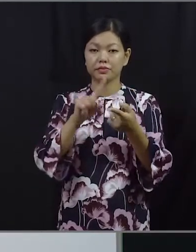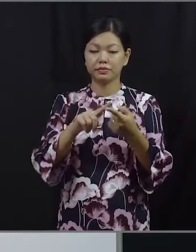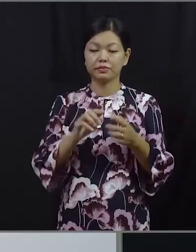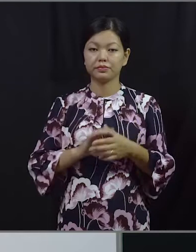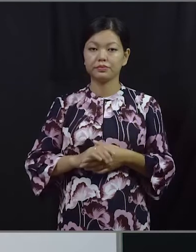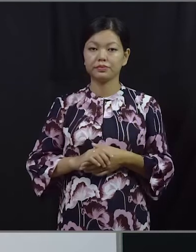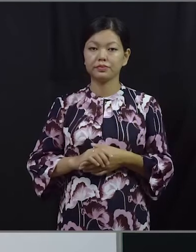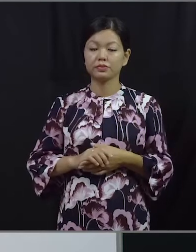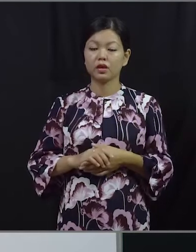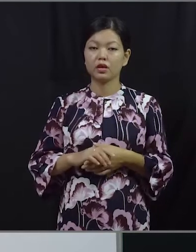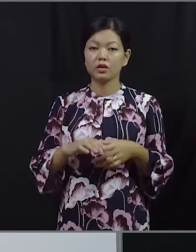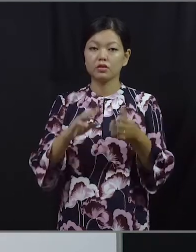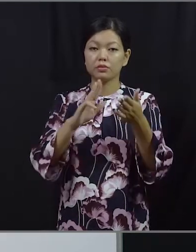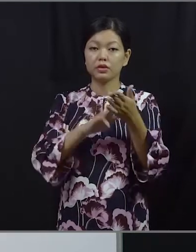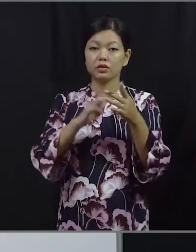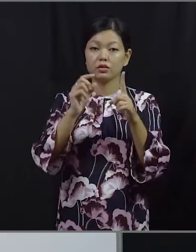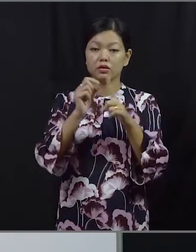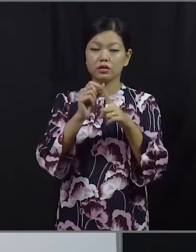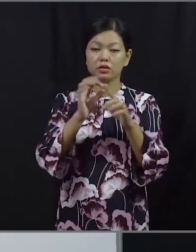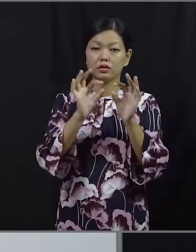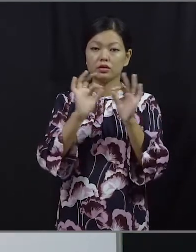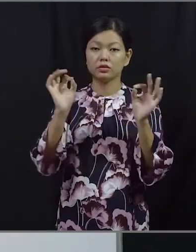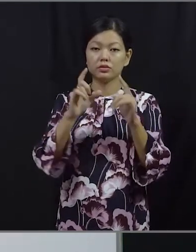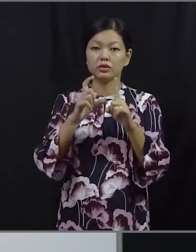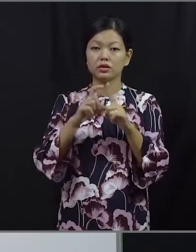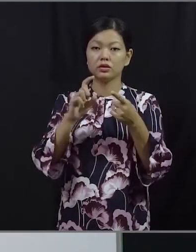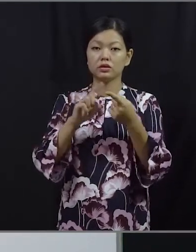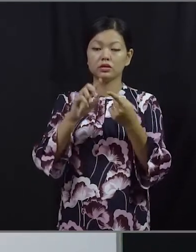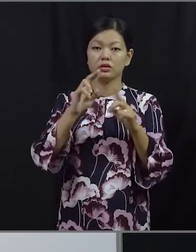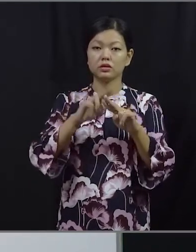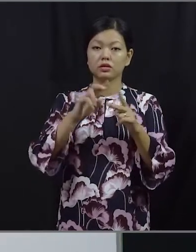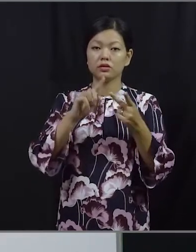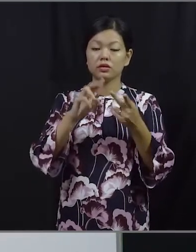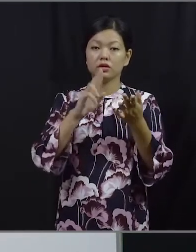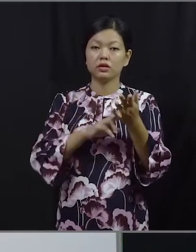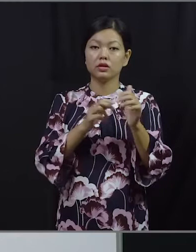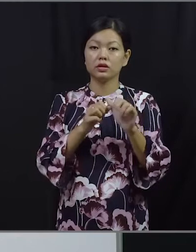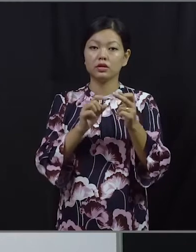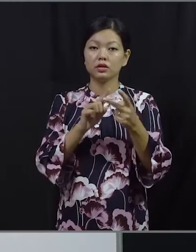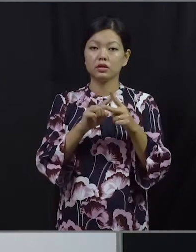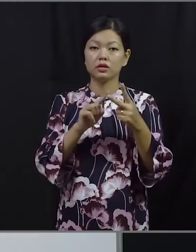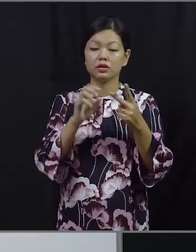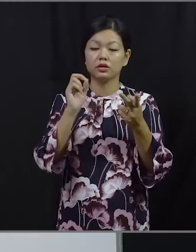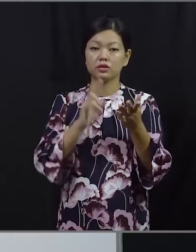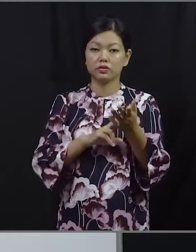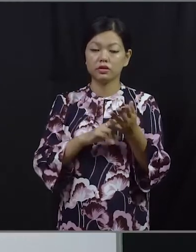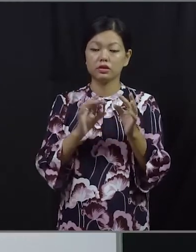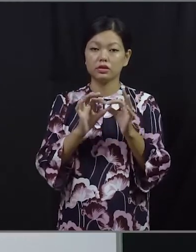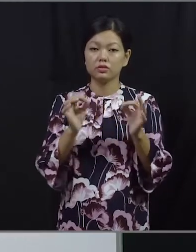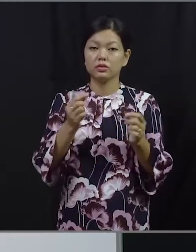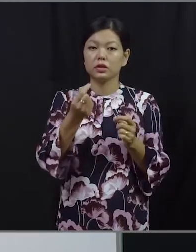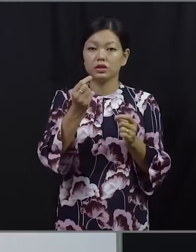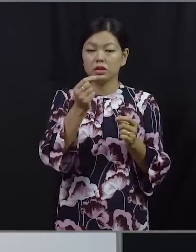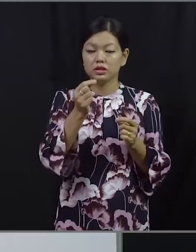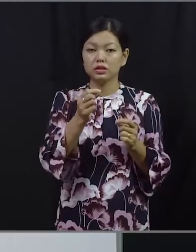for simple microscope, for compound microscope, for telescope, it's going to be same, just slightly different. Okay, you can get it from the book. I'll just